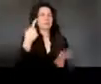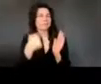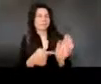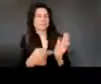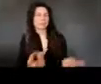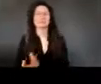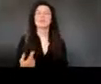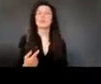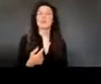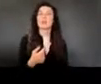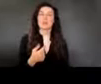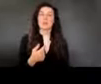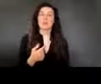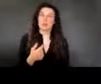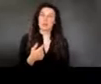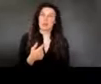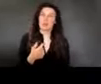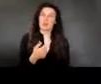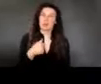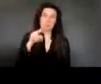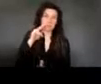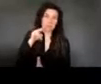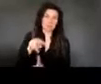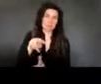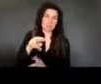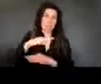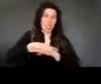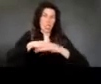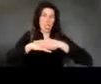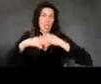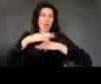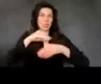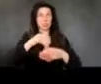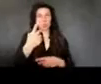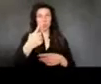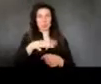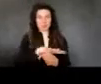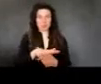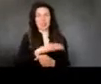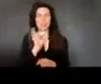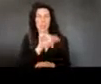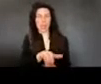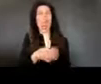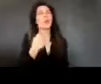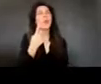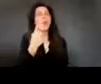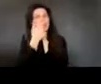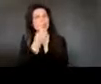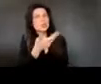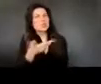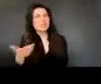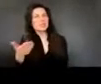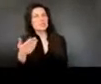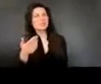about the layers of space in that way. Something that I thought was kind of interesting in terms of the